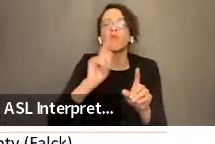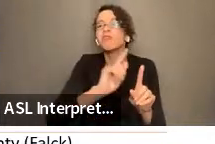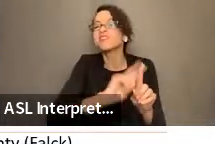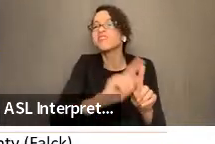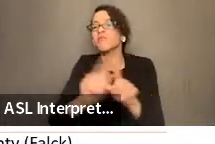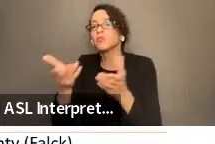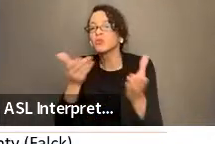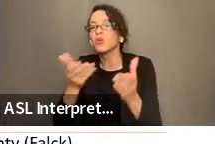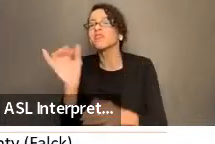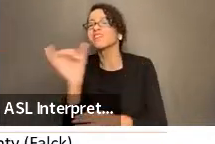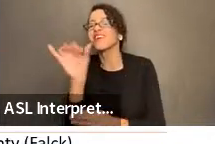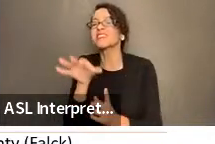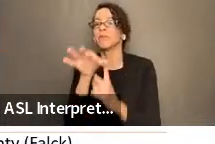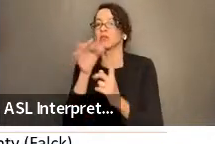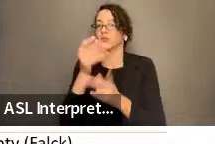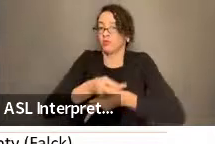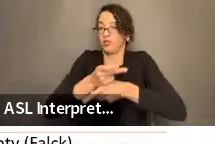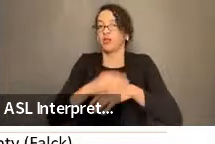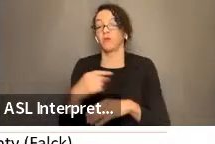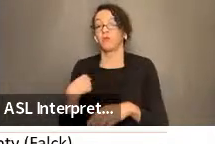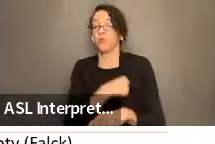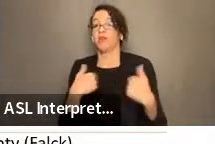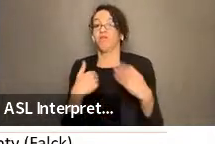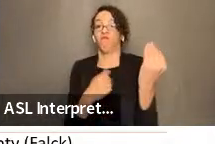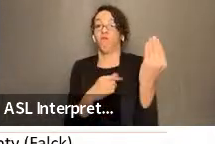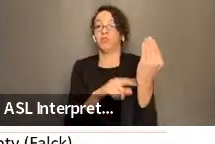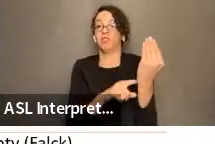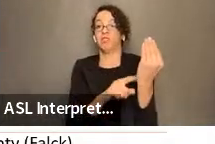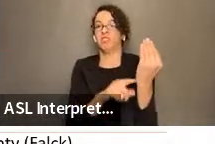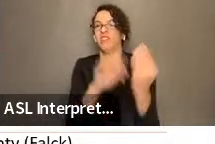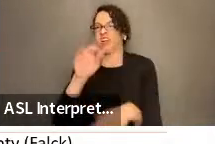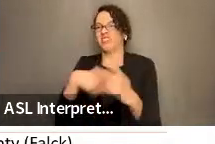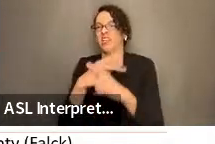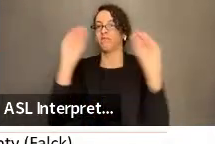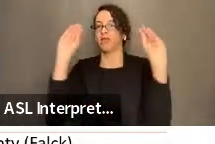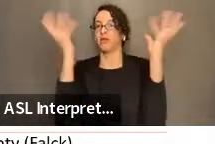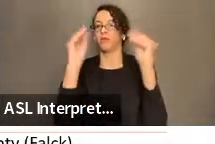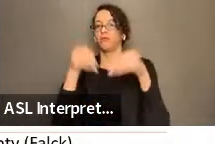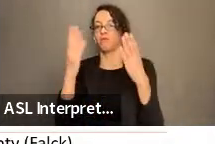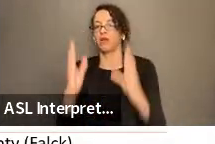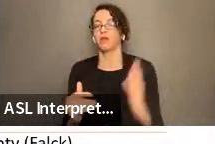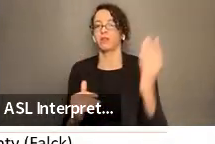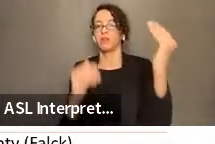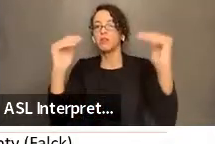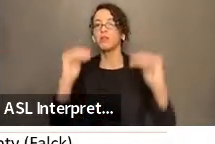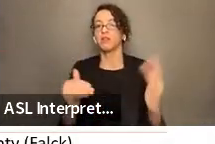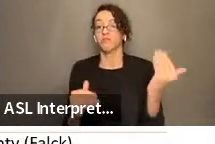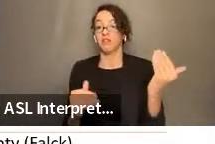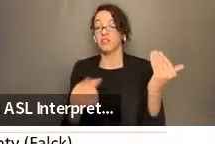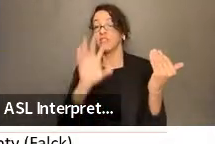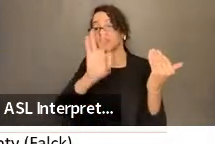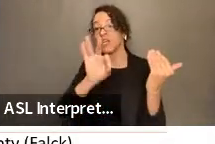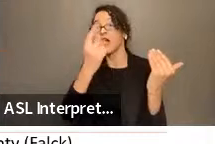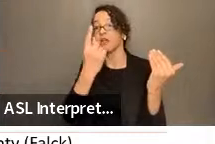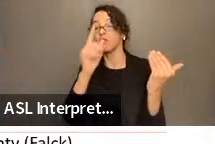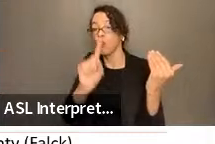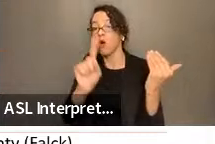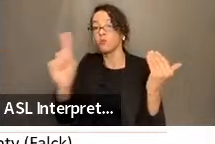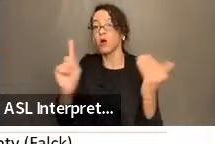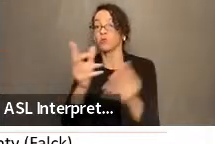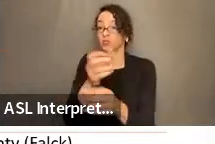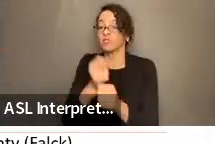of those ambulance providers, 15 911 receiving facilities. 3 of them are trauma centers.